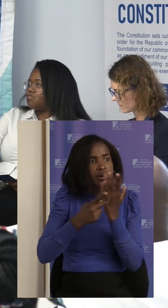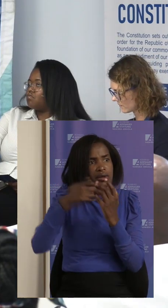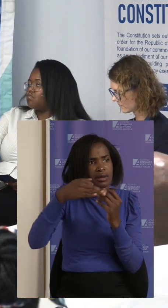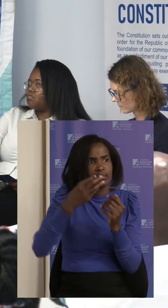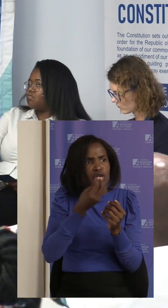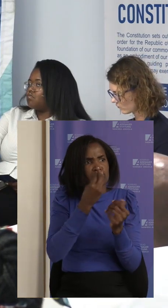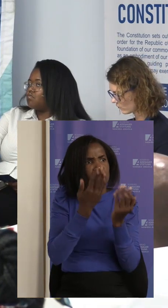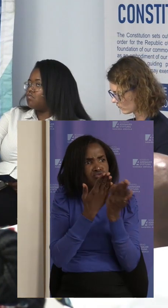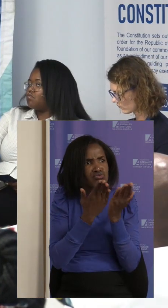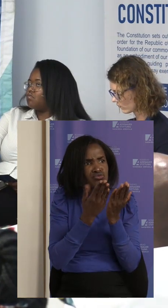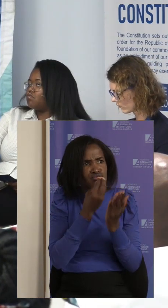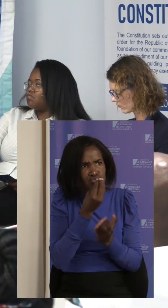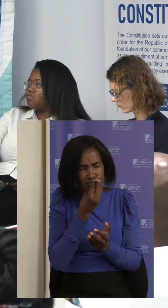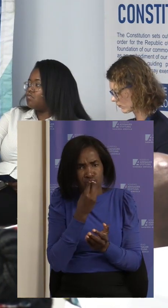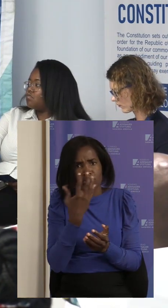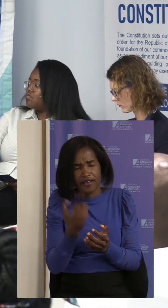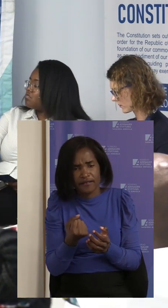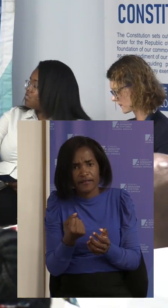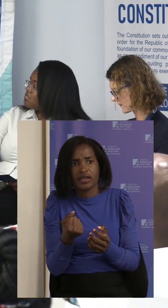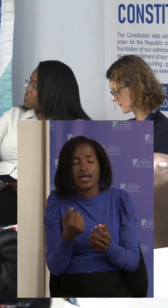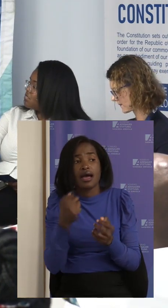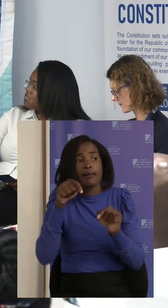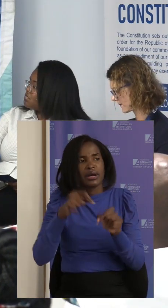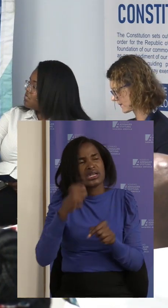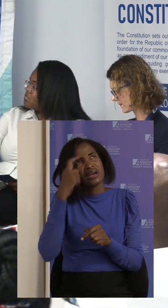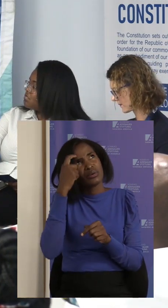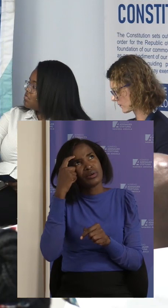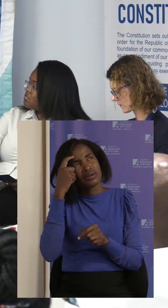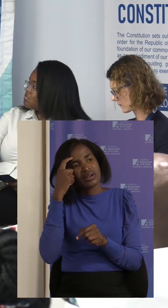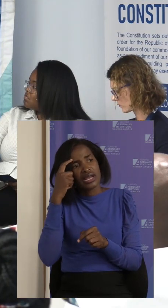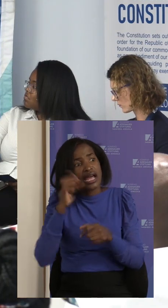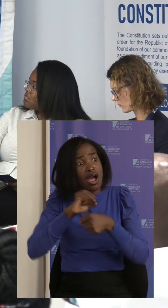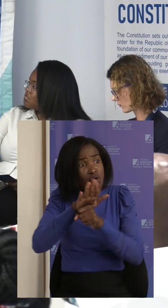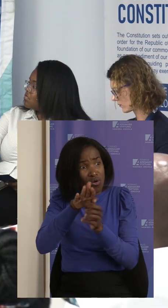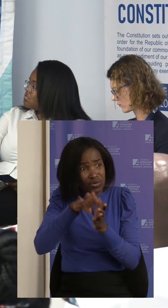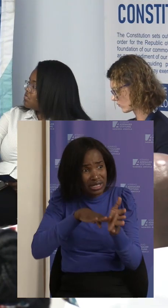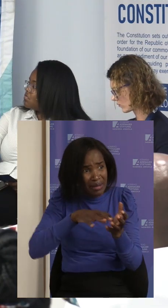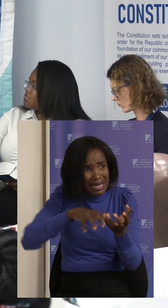also realized that through the interruptions of COVID,